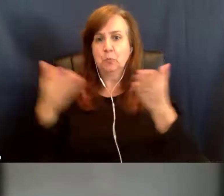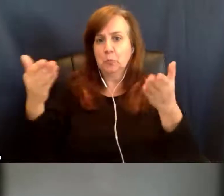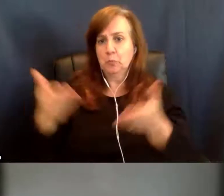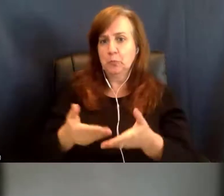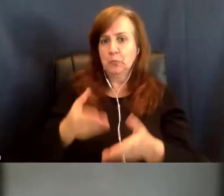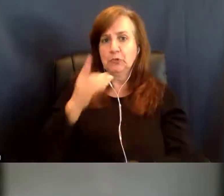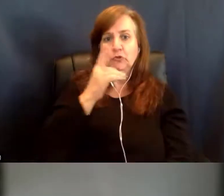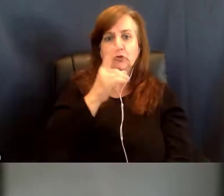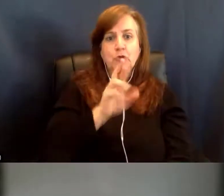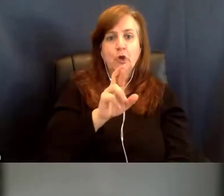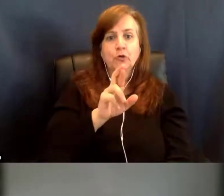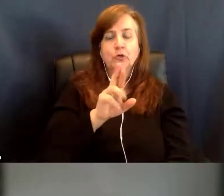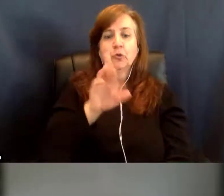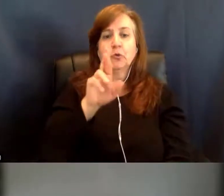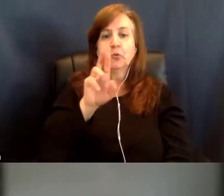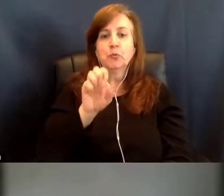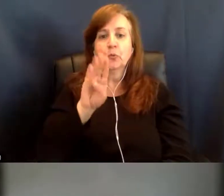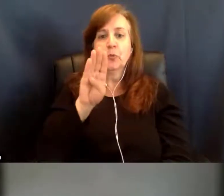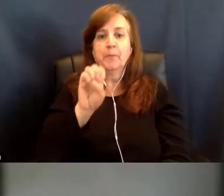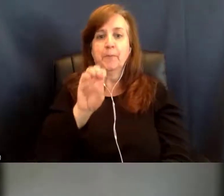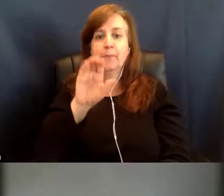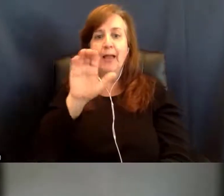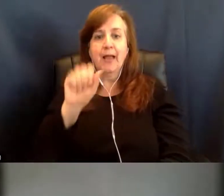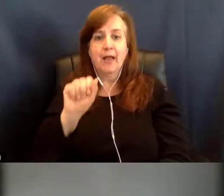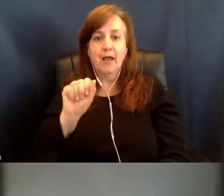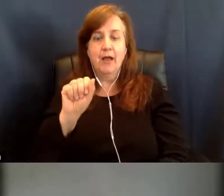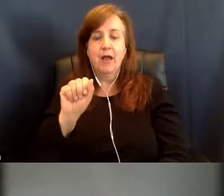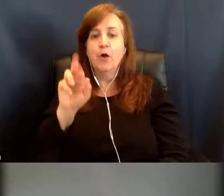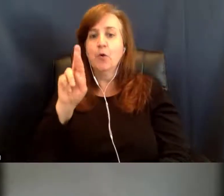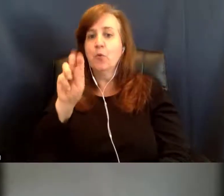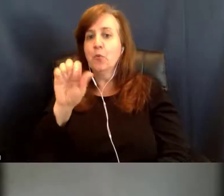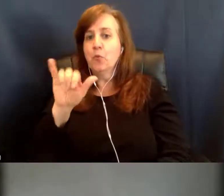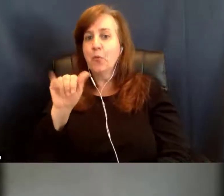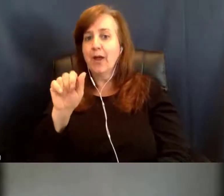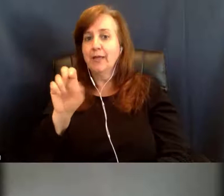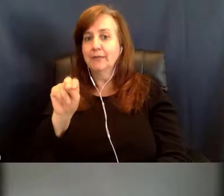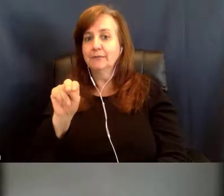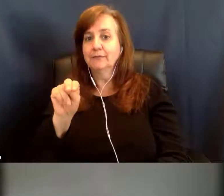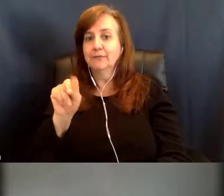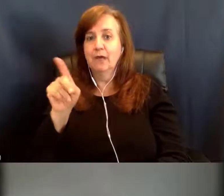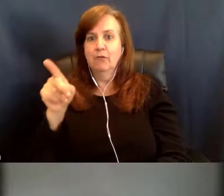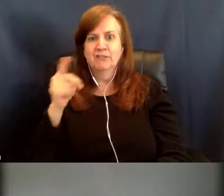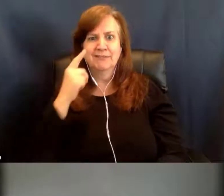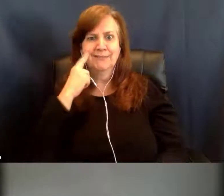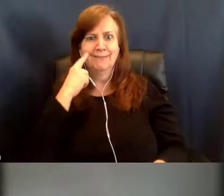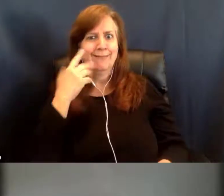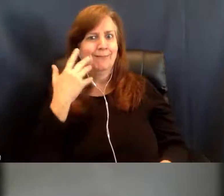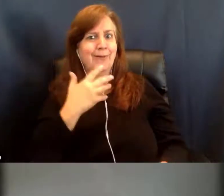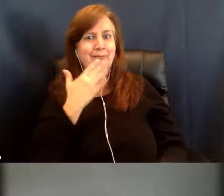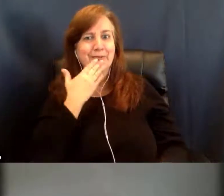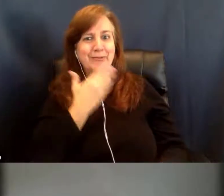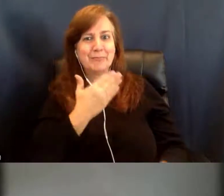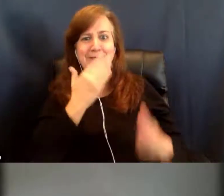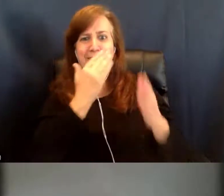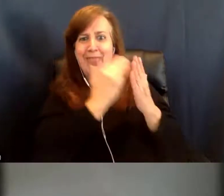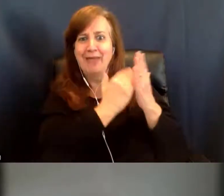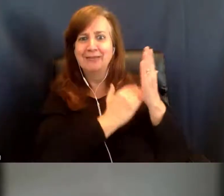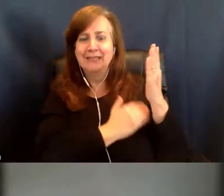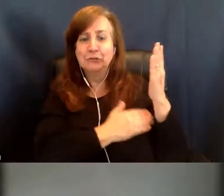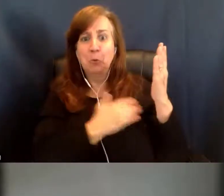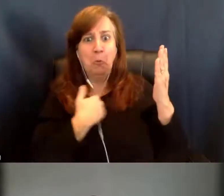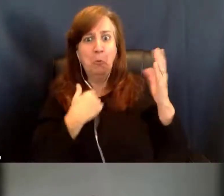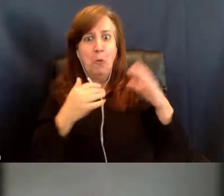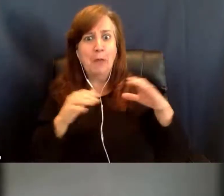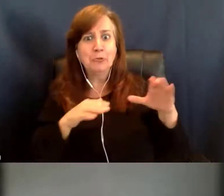Ryan. Thank you so much. Just hearing that list, I was like, wow, that's a lot that I'm doing. I'm a little